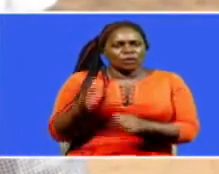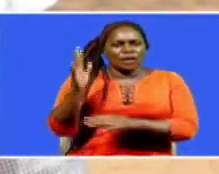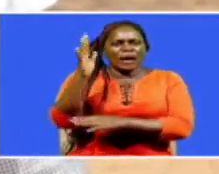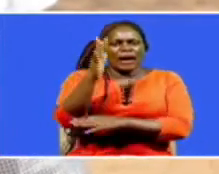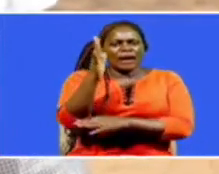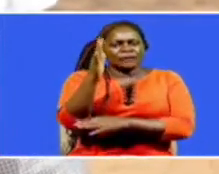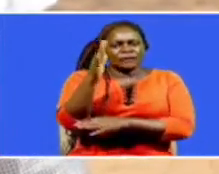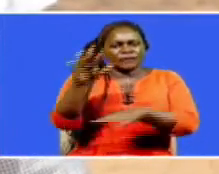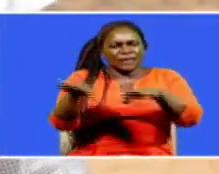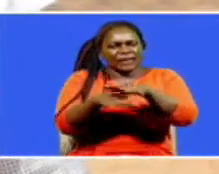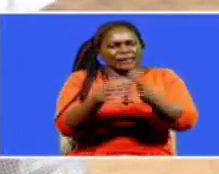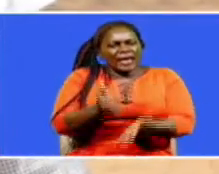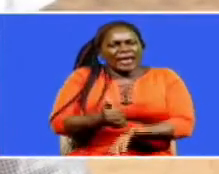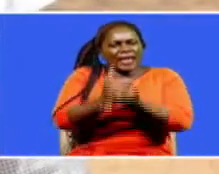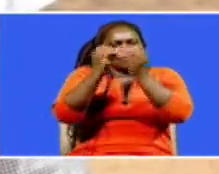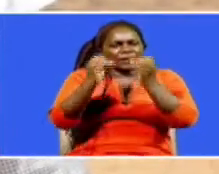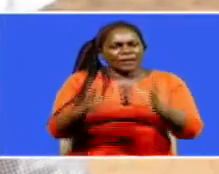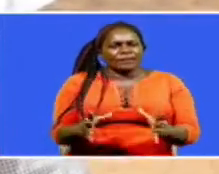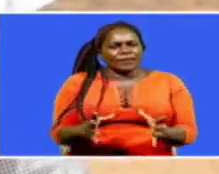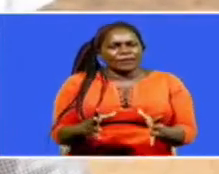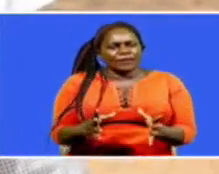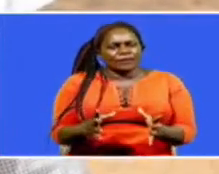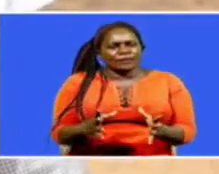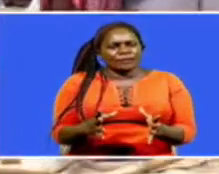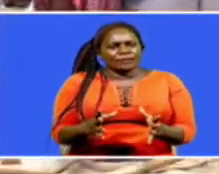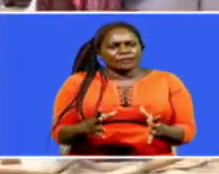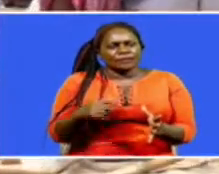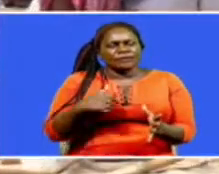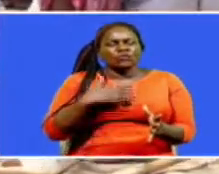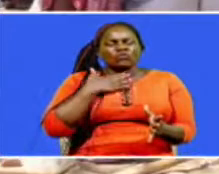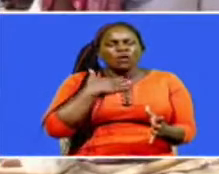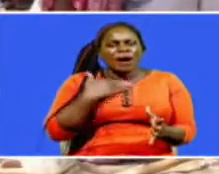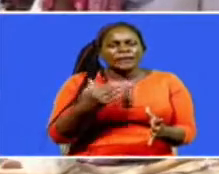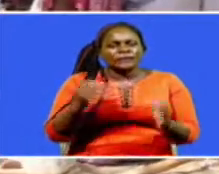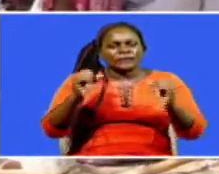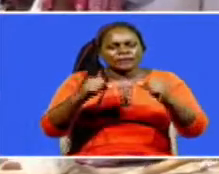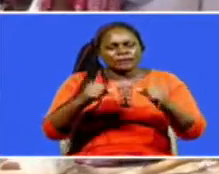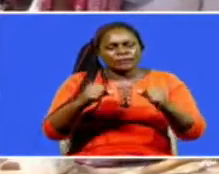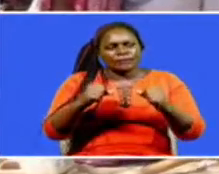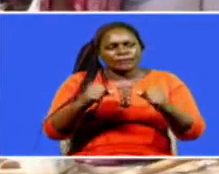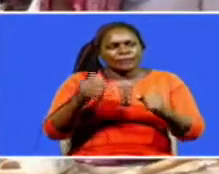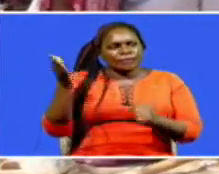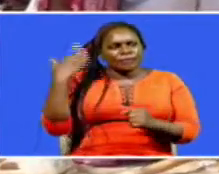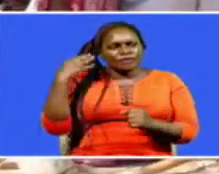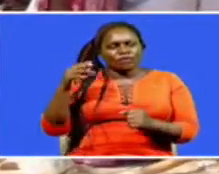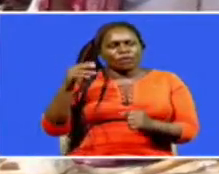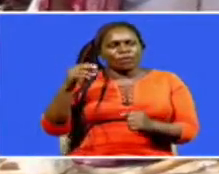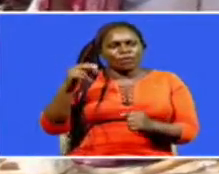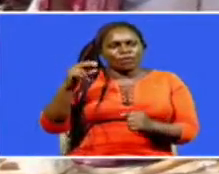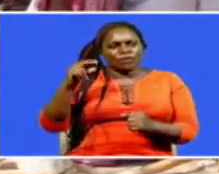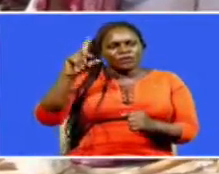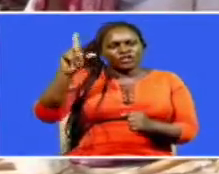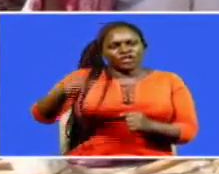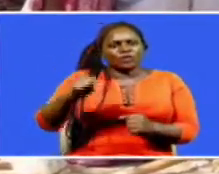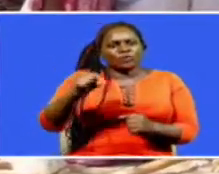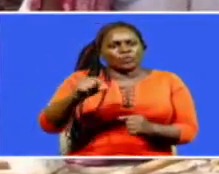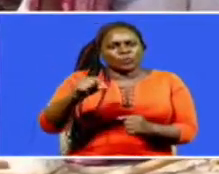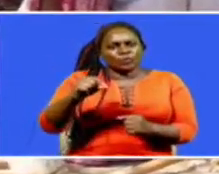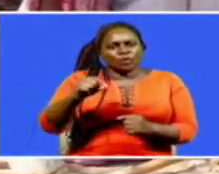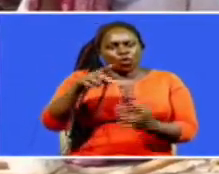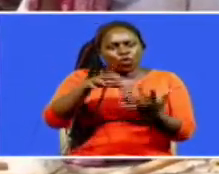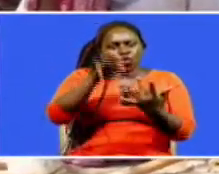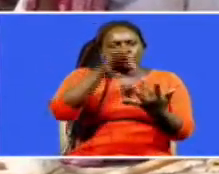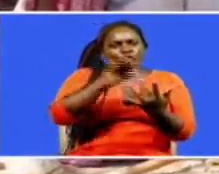hakuna kitu itasaidia. Wala mambo ya maslahi sisi hatutaki. Back then, Maslahi was seen to be cheap and fast